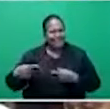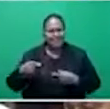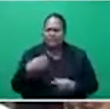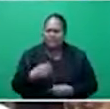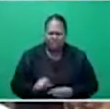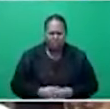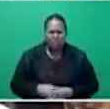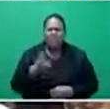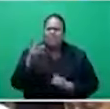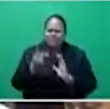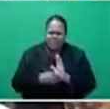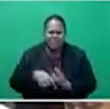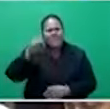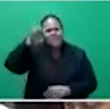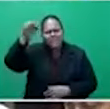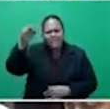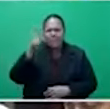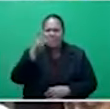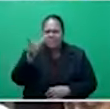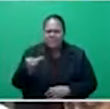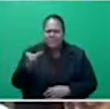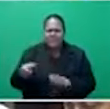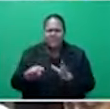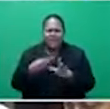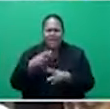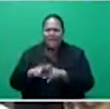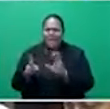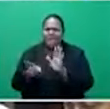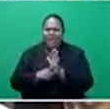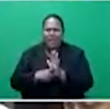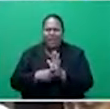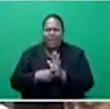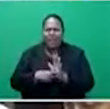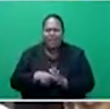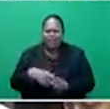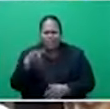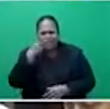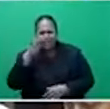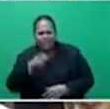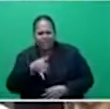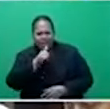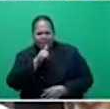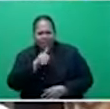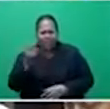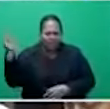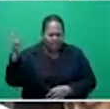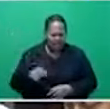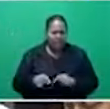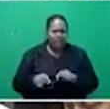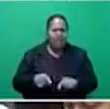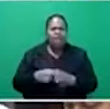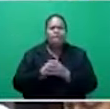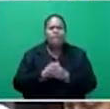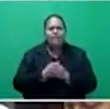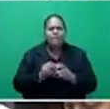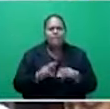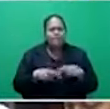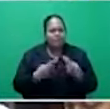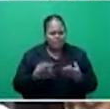AFL who was caught smuggling alcohol. People who came to the airport, friends,